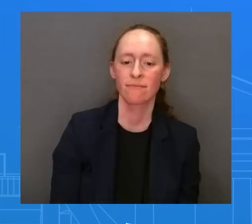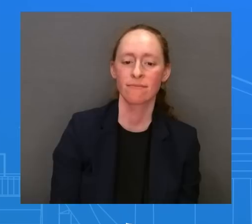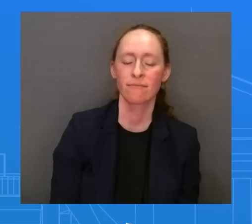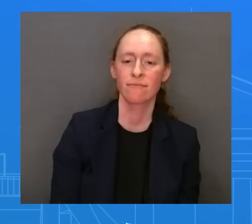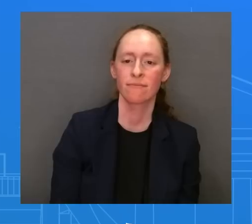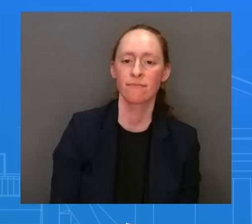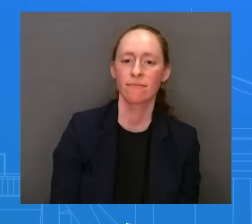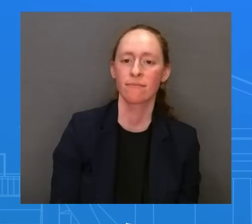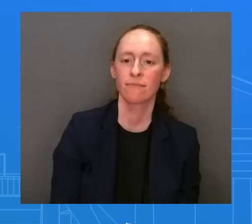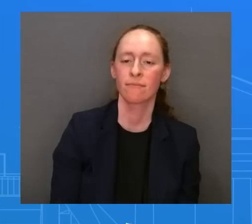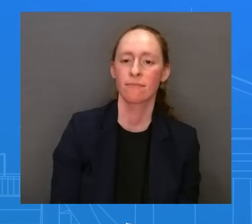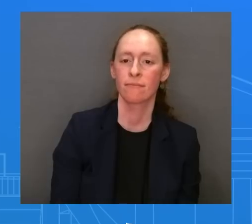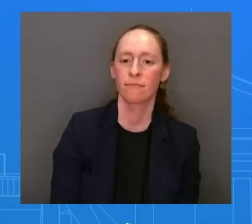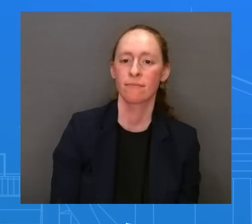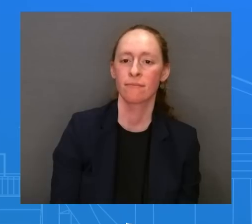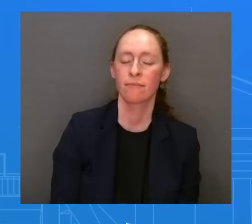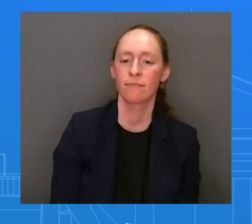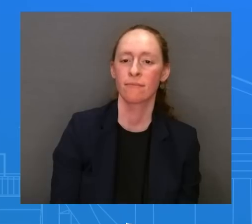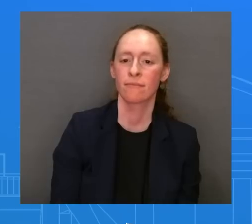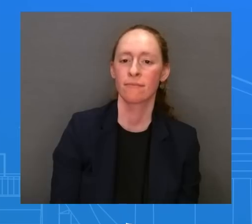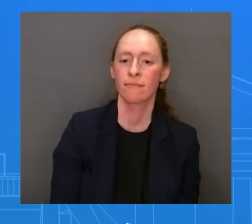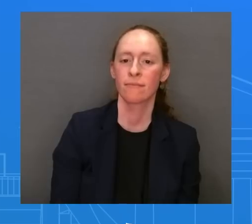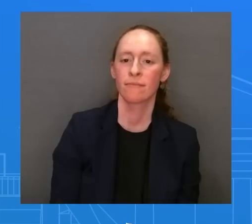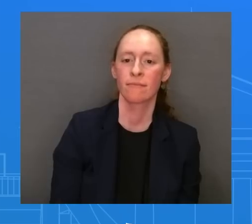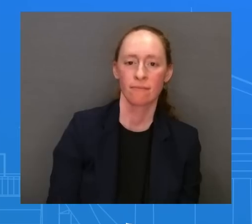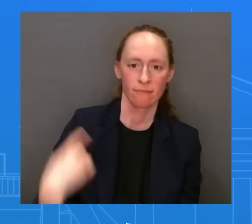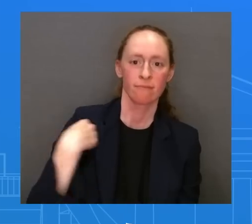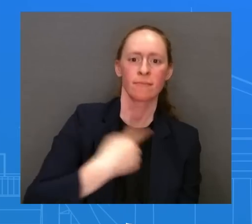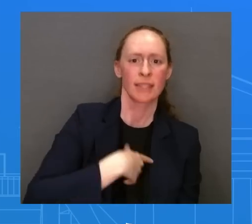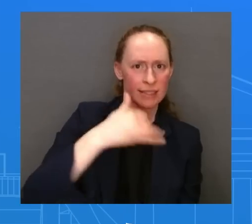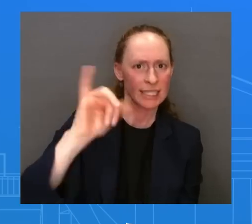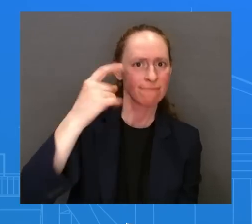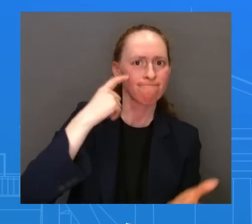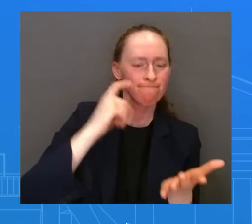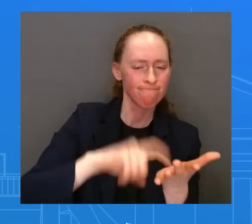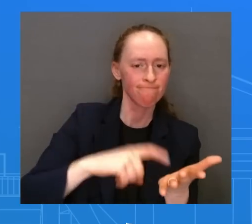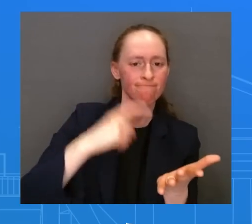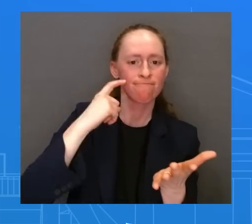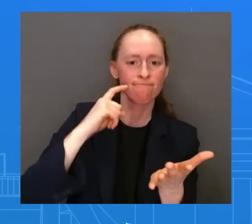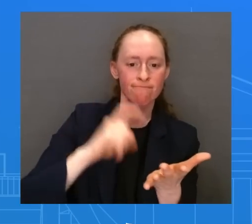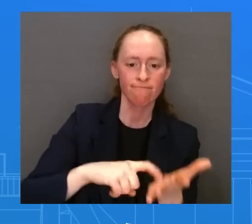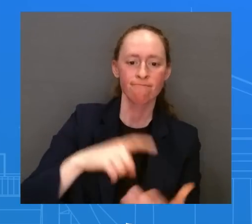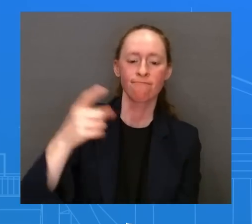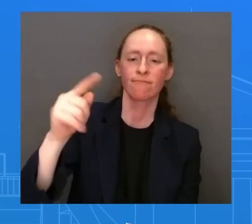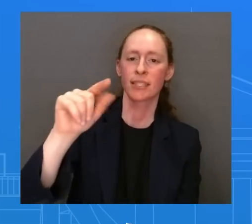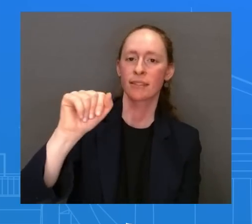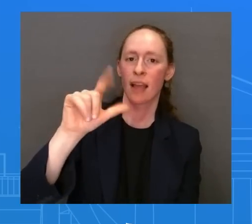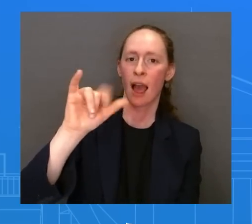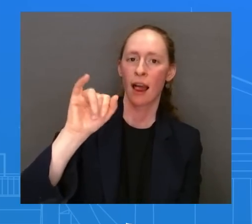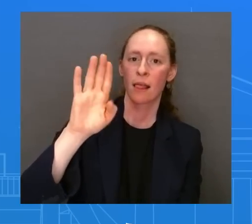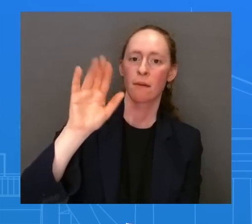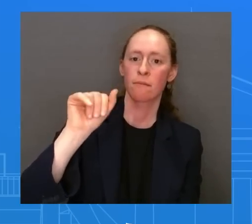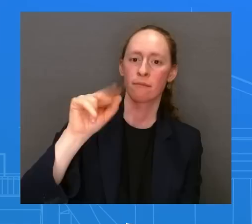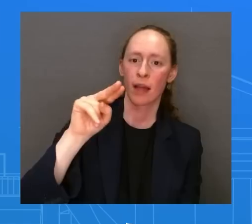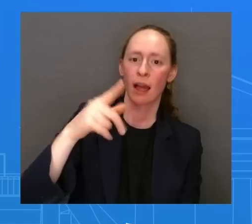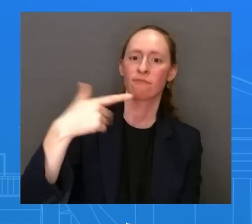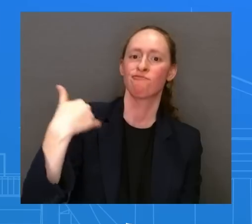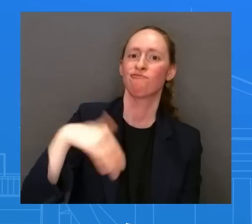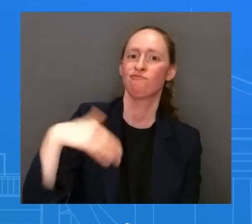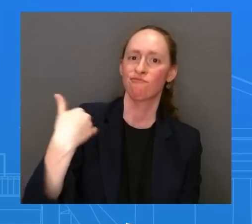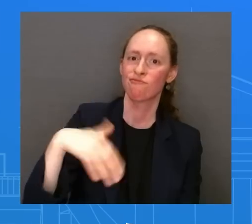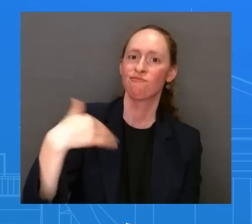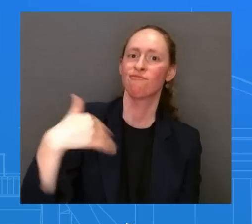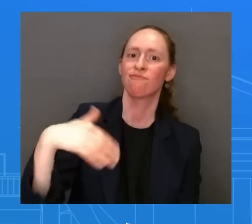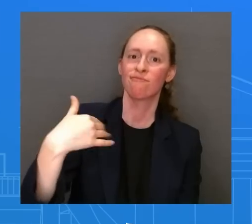week the Taliban uh achieving more and more success in the Hinterlands particularly out west into the north